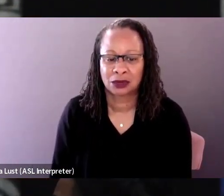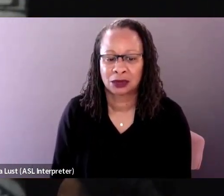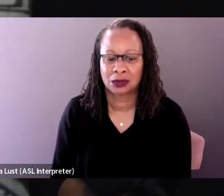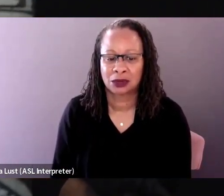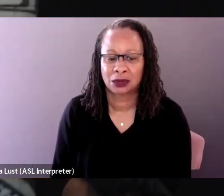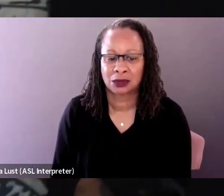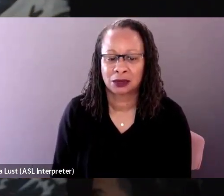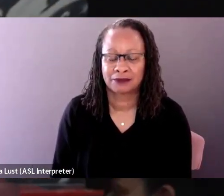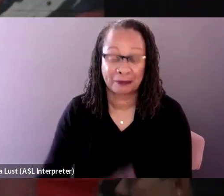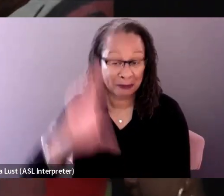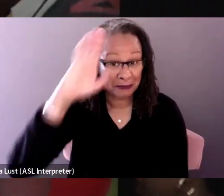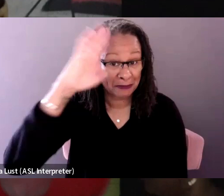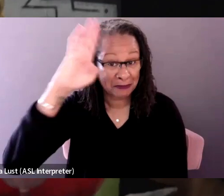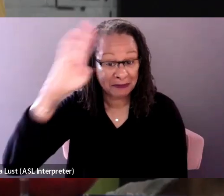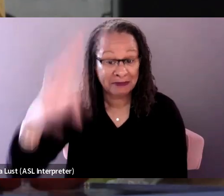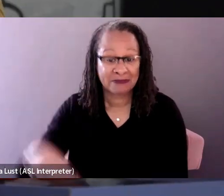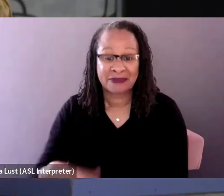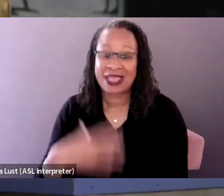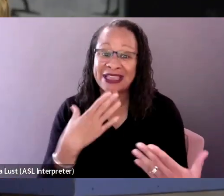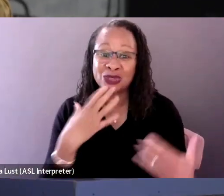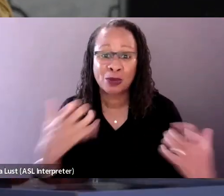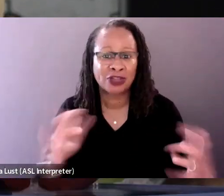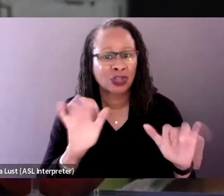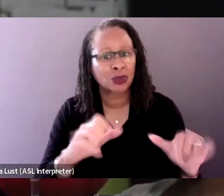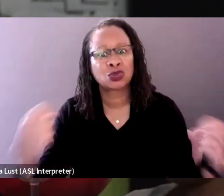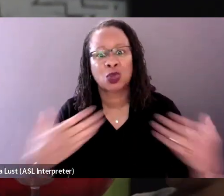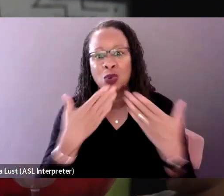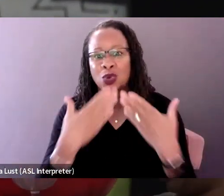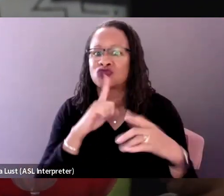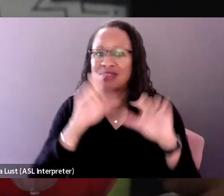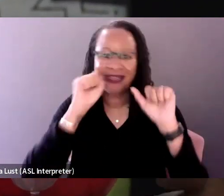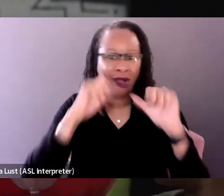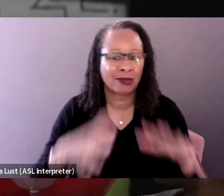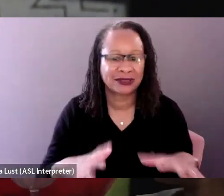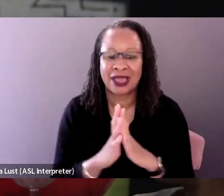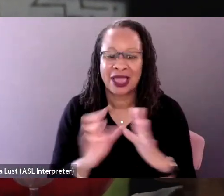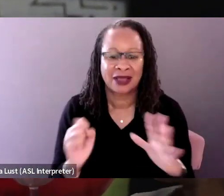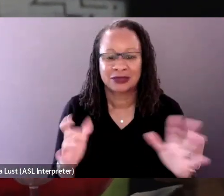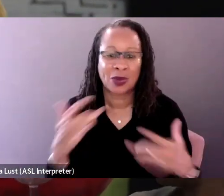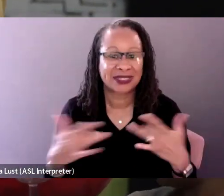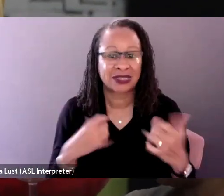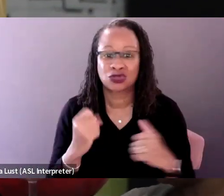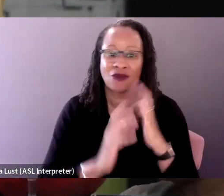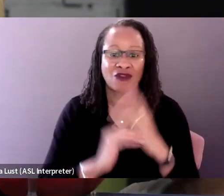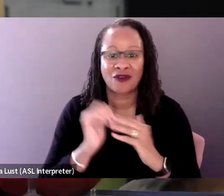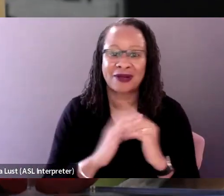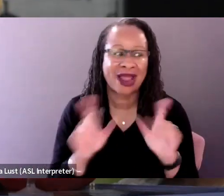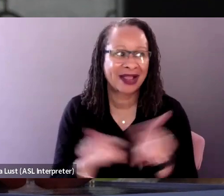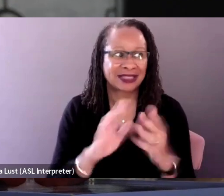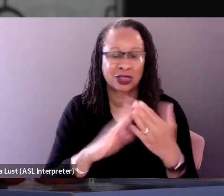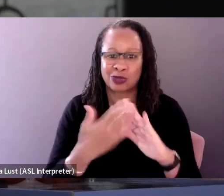Hi. Thanks all for being here. That was so good. That was really awesome. I've been so pumped to watch this movie,